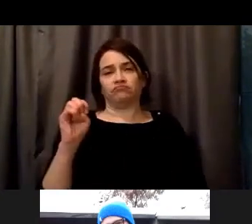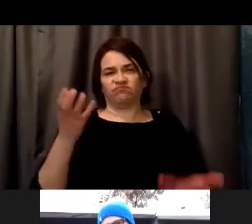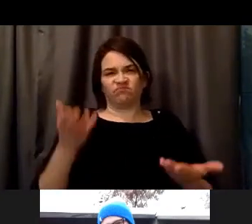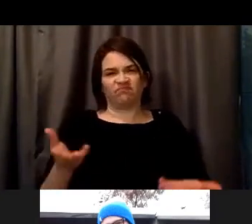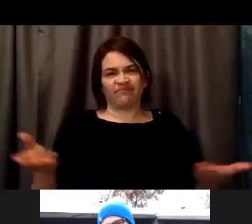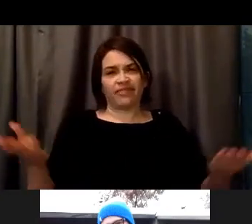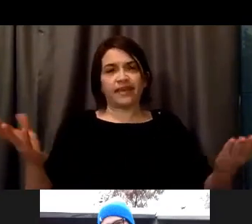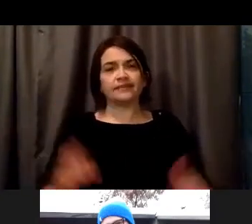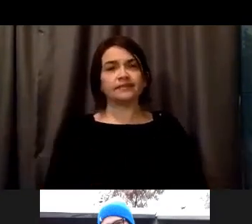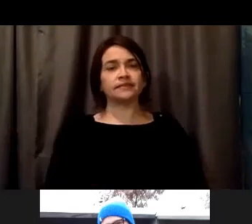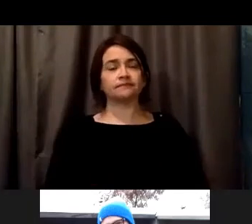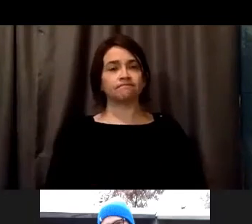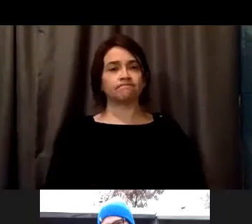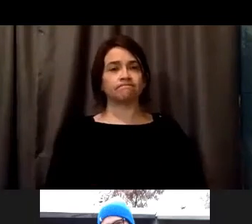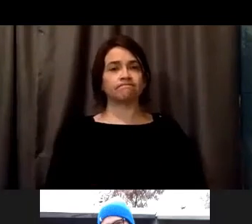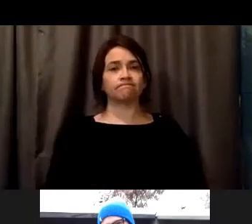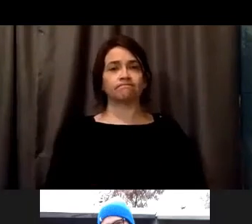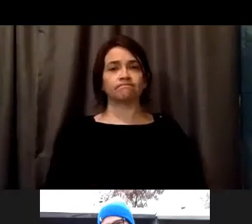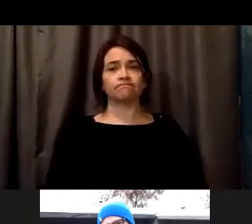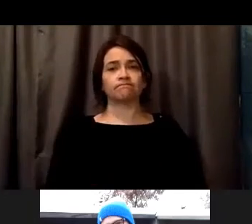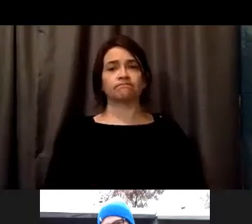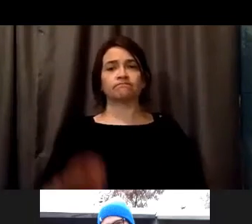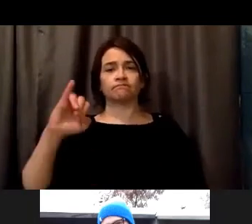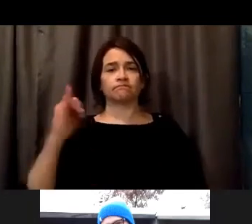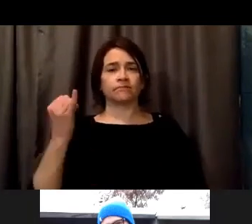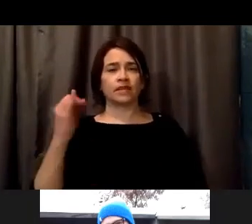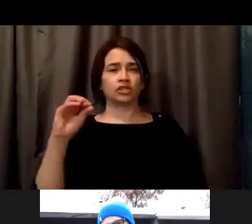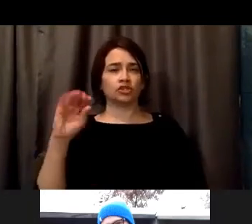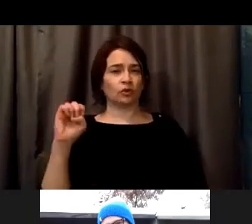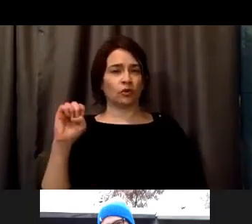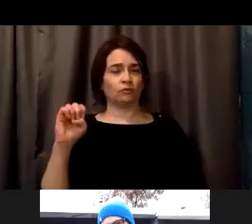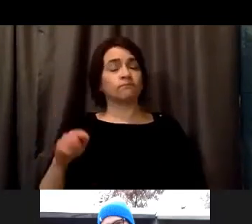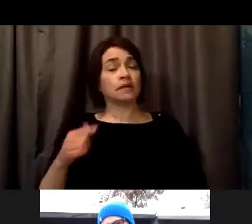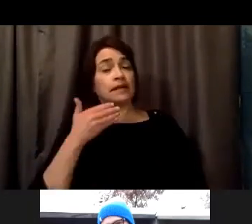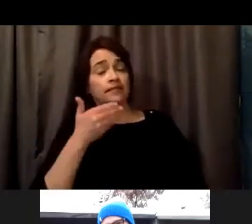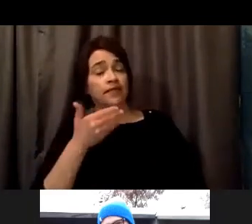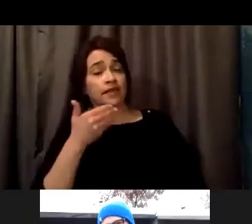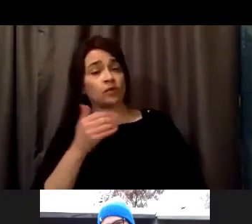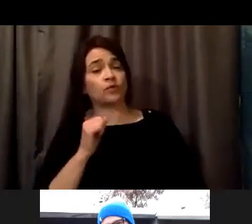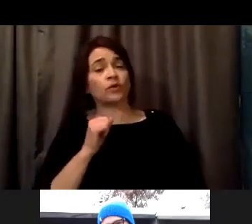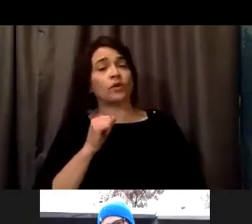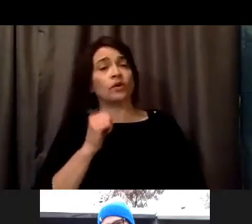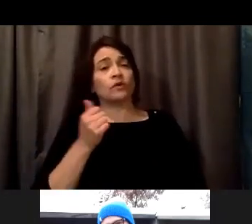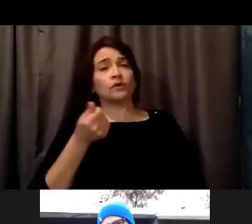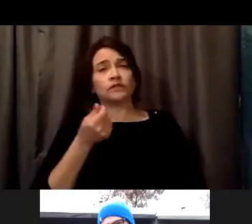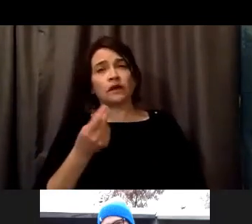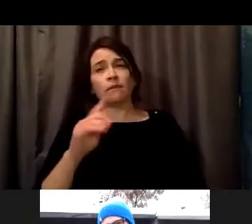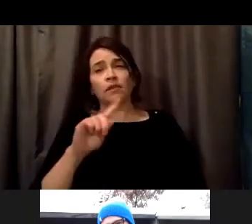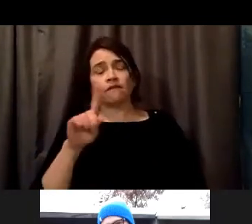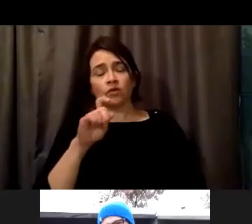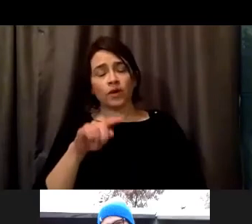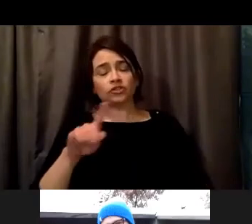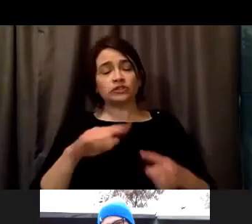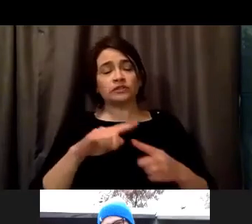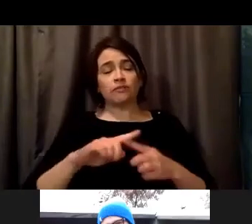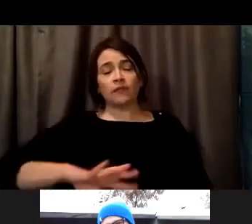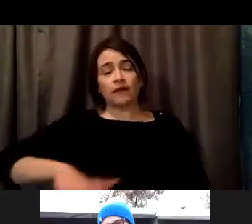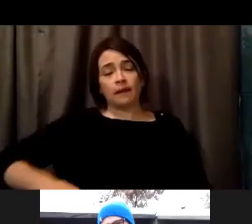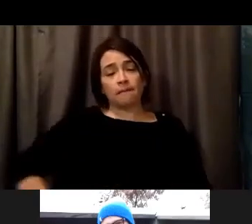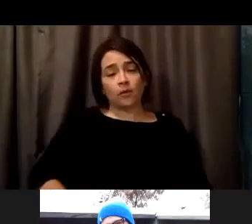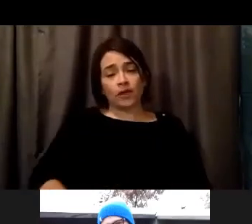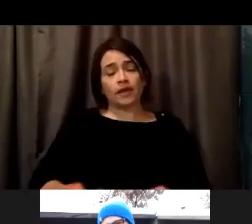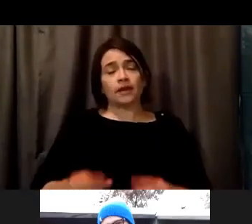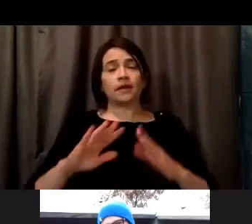Oh, thank you. We've got a couple of questions about the Cambodian community here in Minnesota. One being is,